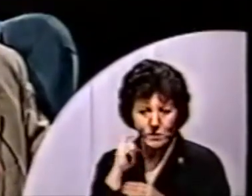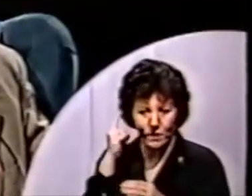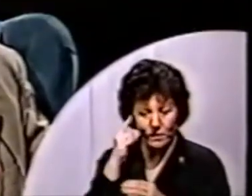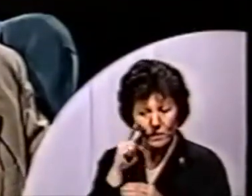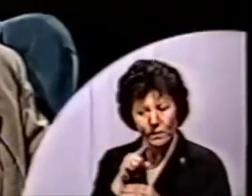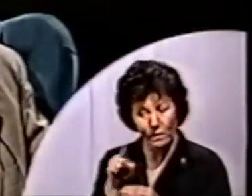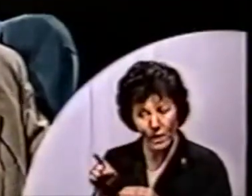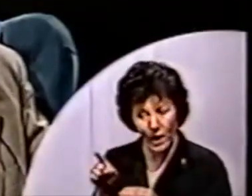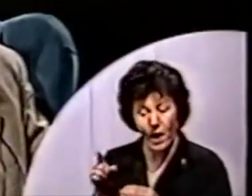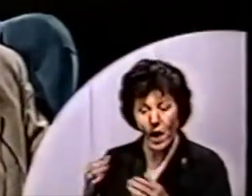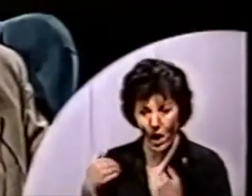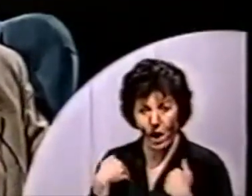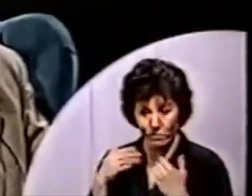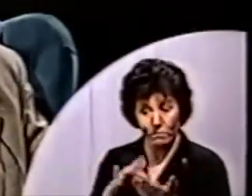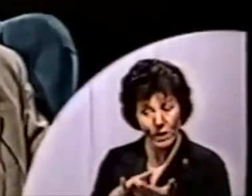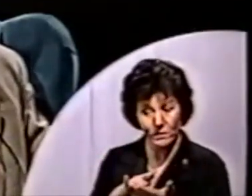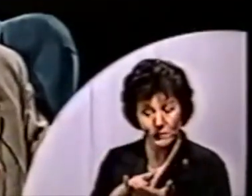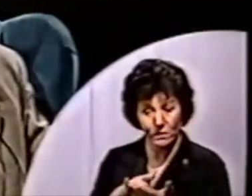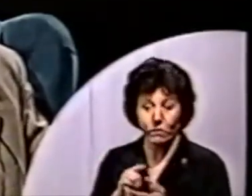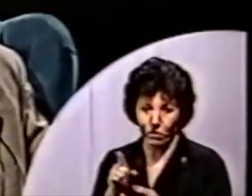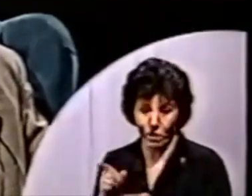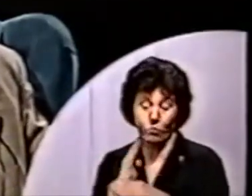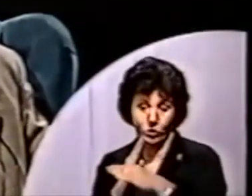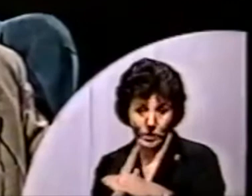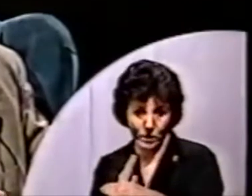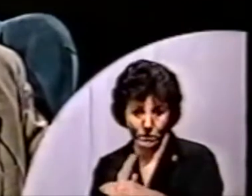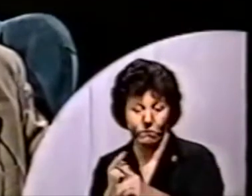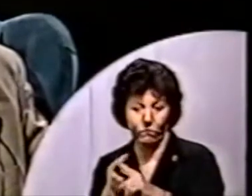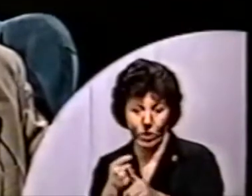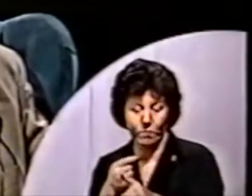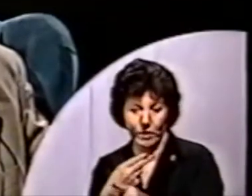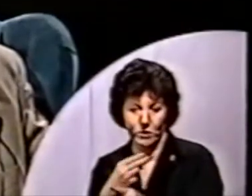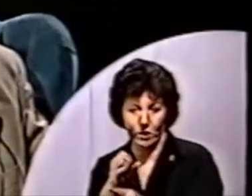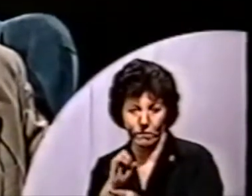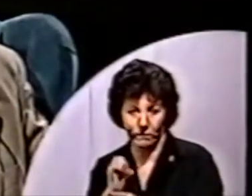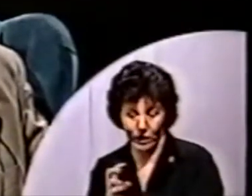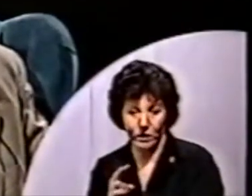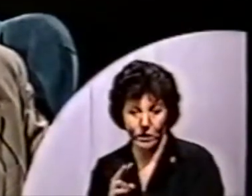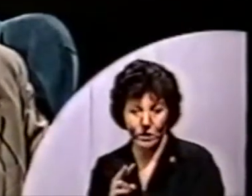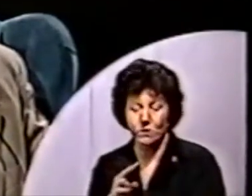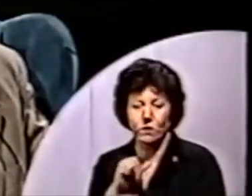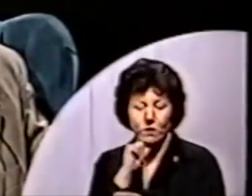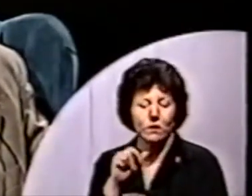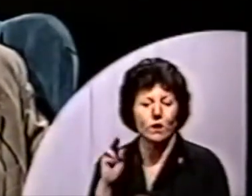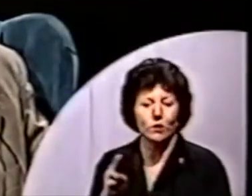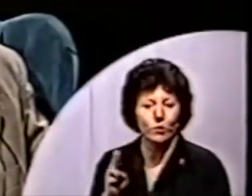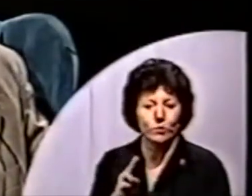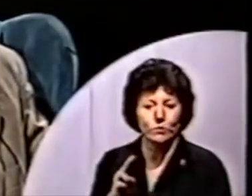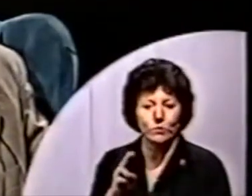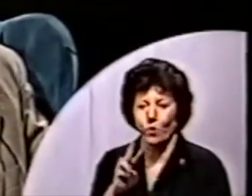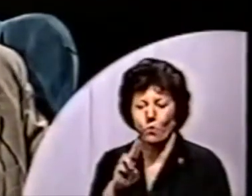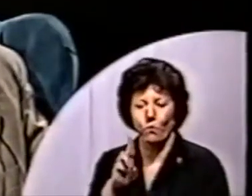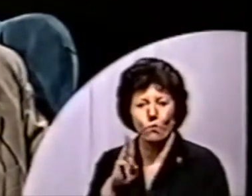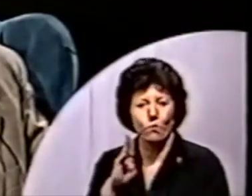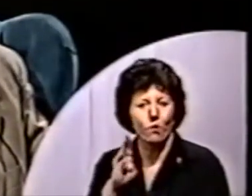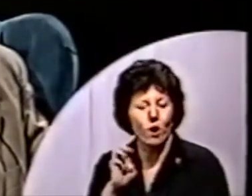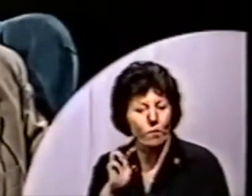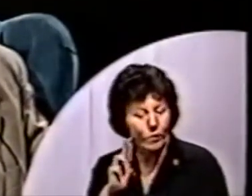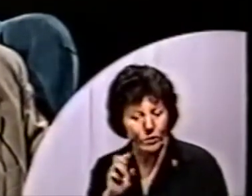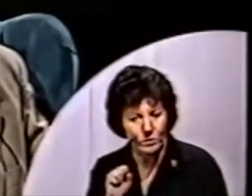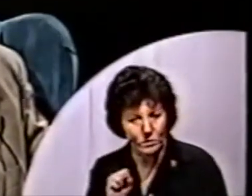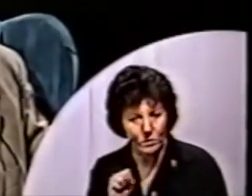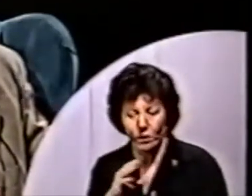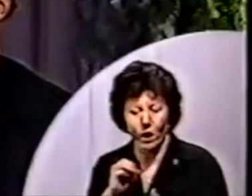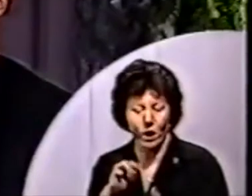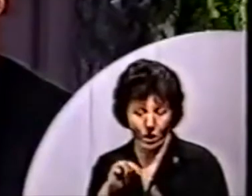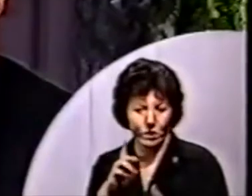there anything in particular, one last statement that you would like to make? I know you're not going to be available for the following week. Well, I just